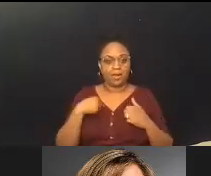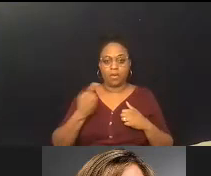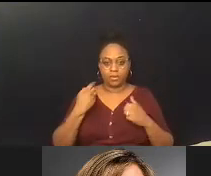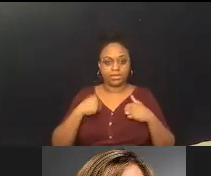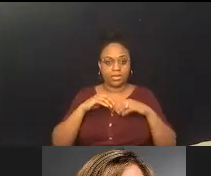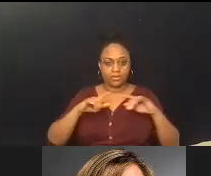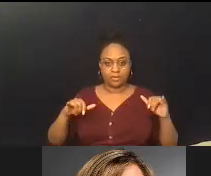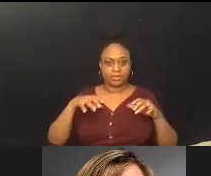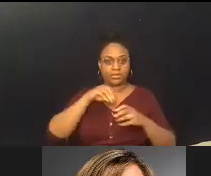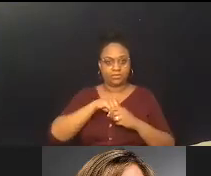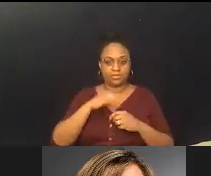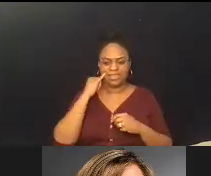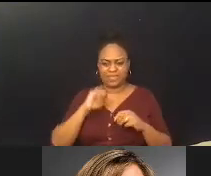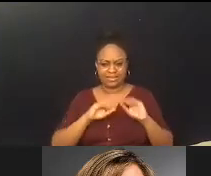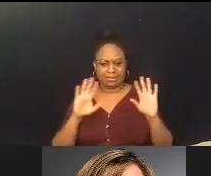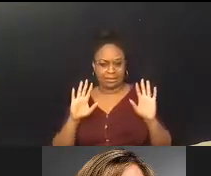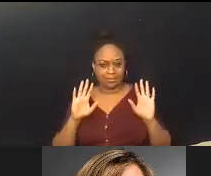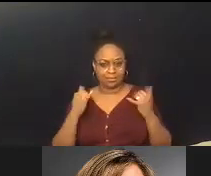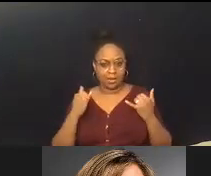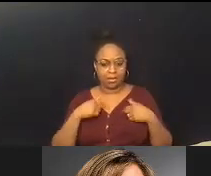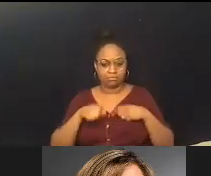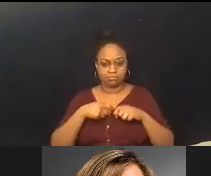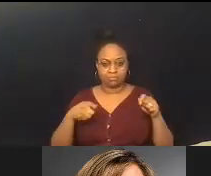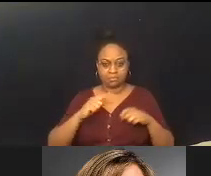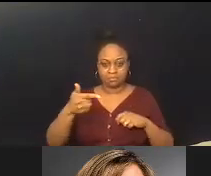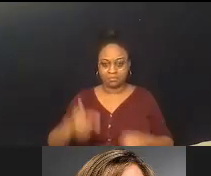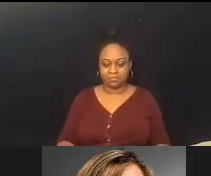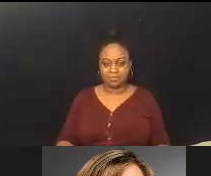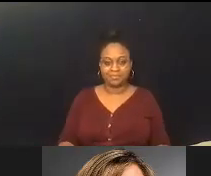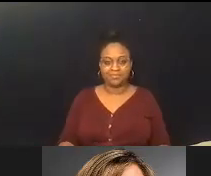will leave it off to the next.